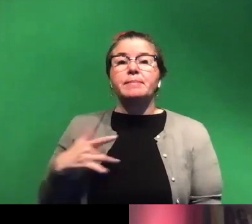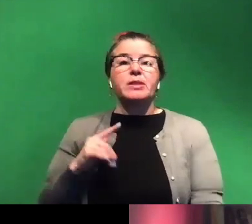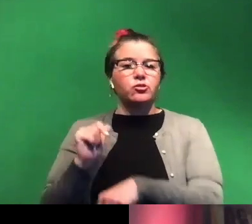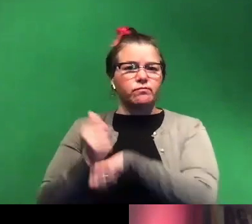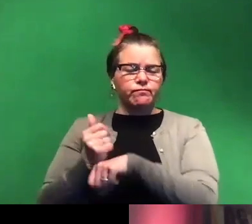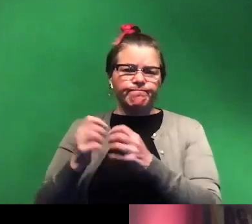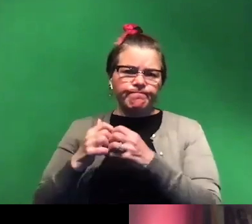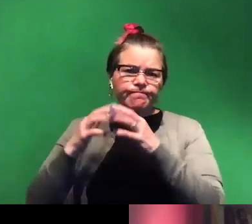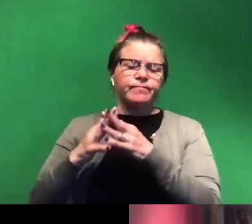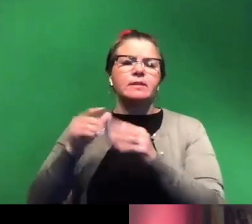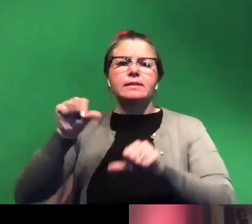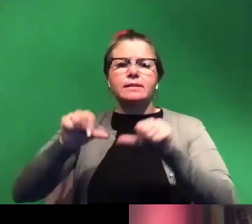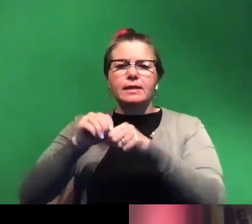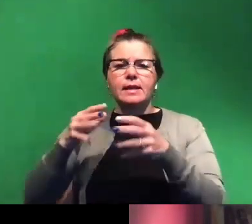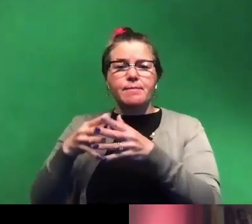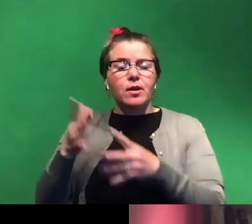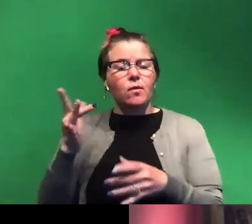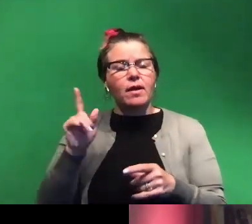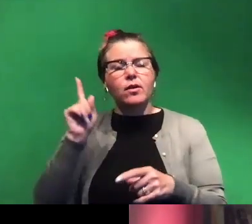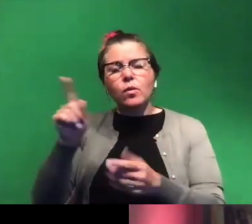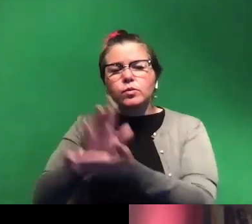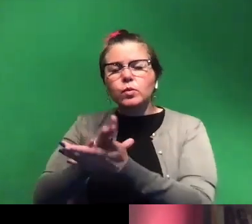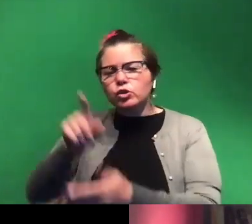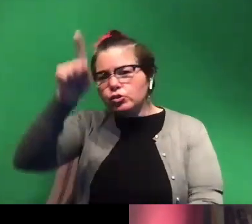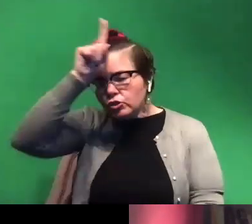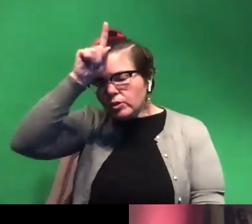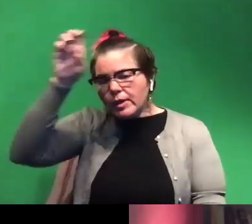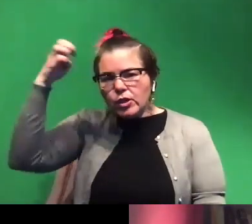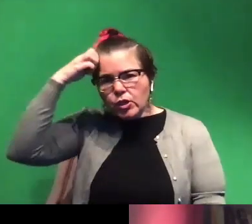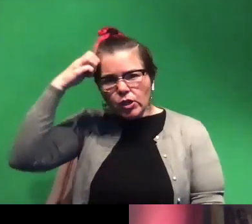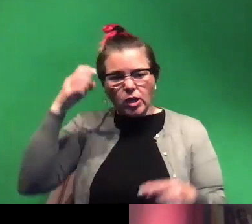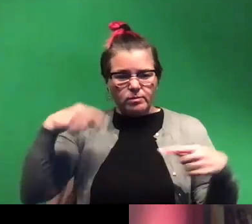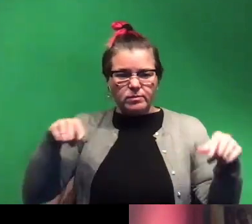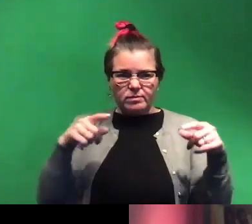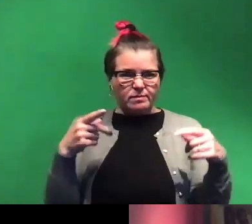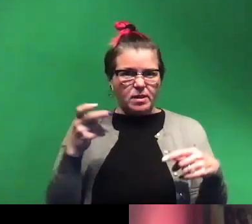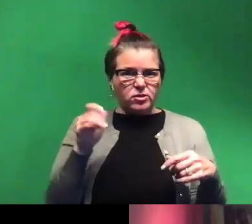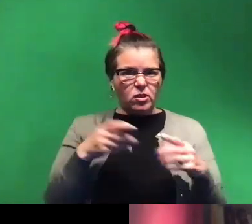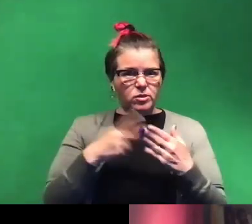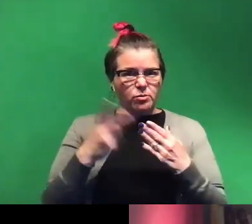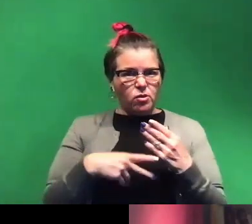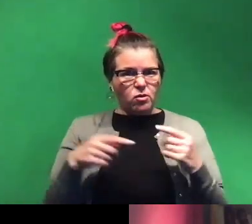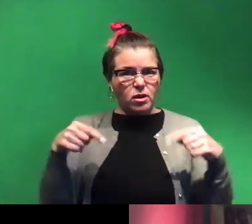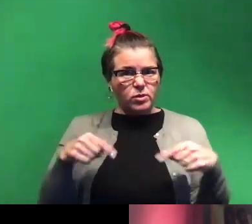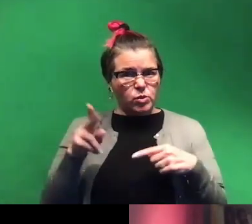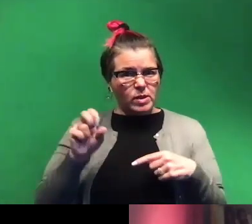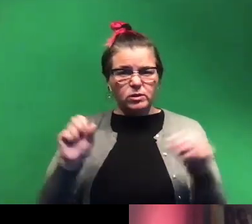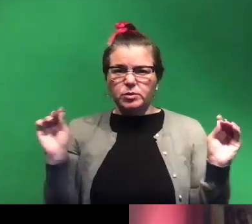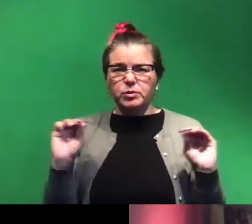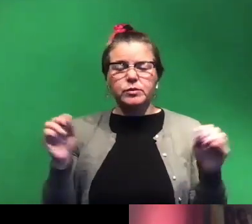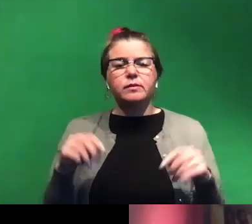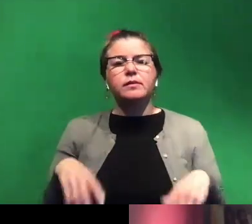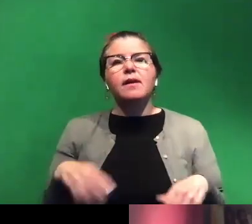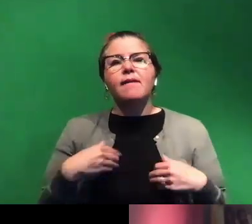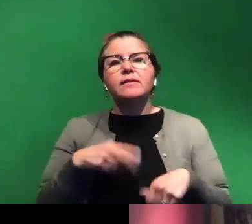in America because they had to go do their schooling in Germany and in Europe. There wasn't really any paleontology program in the US. You had naturalists who sometimes